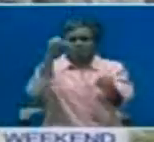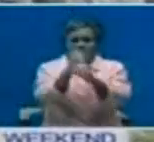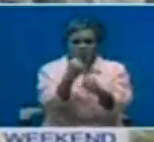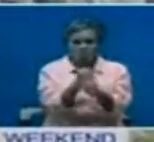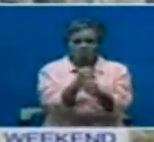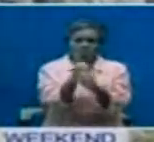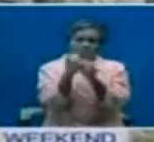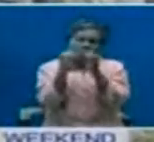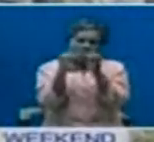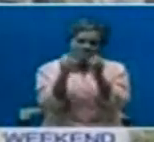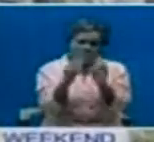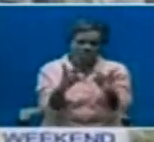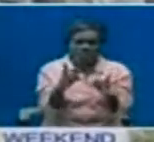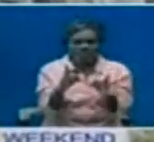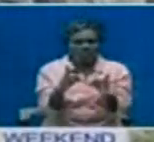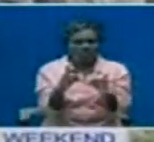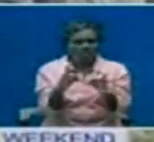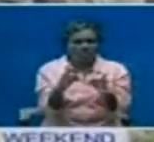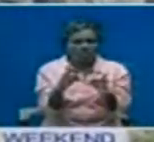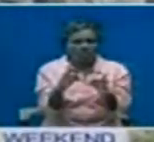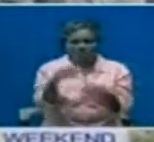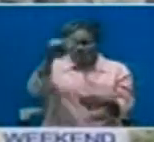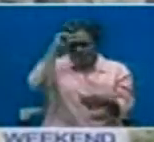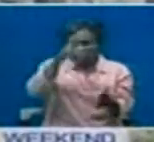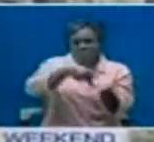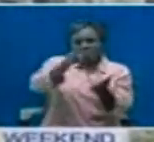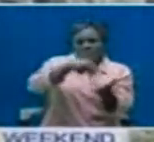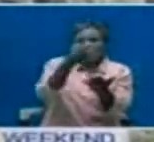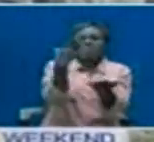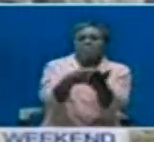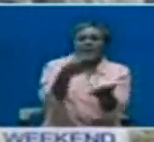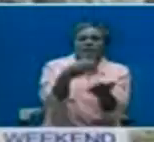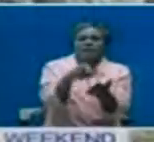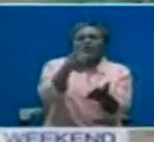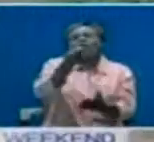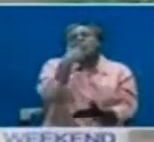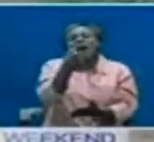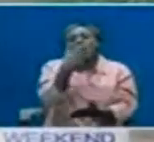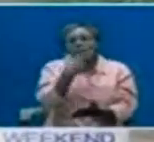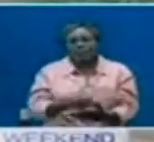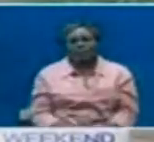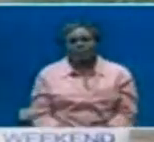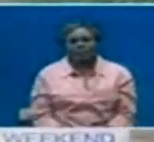ni hospitali, hiyo mtu ndio atatoa pesa ya kwenda kutibu hiyo familia.